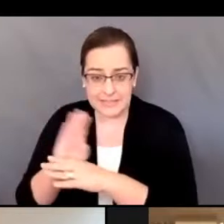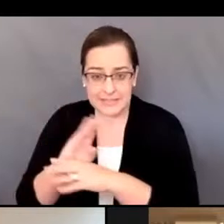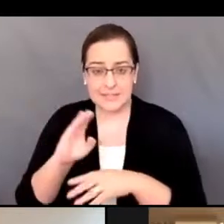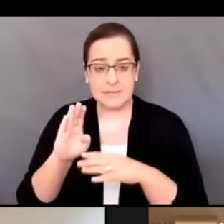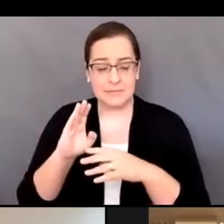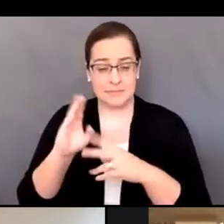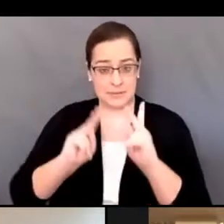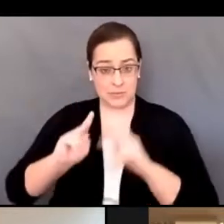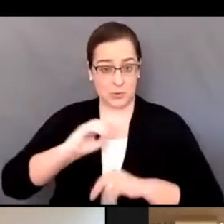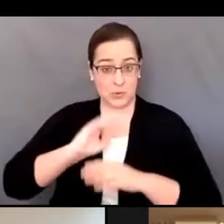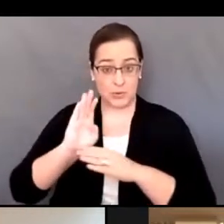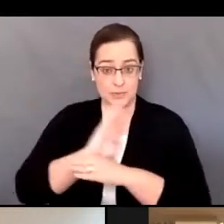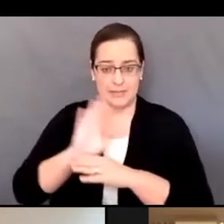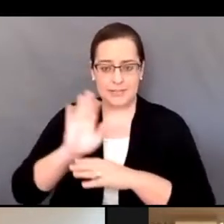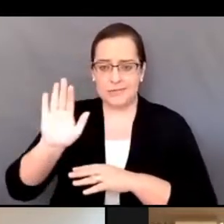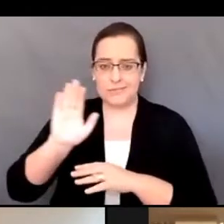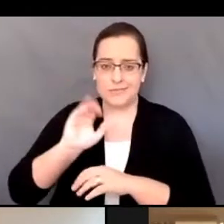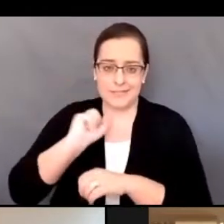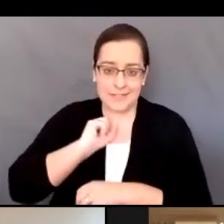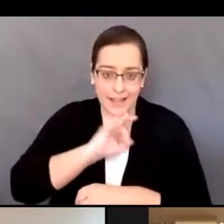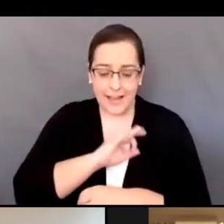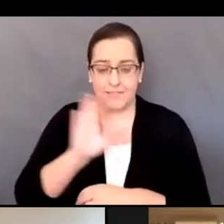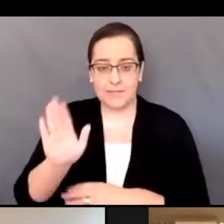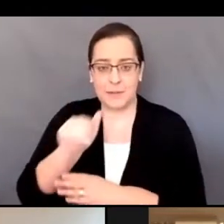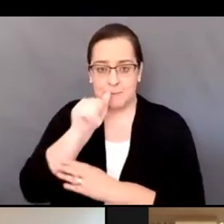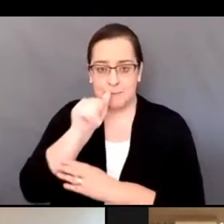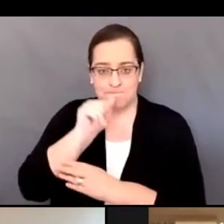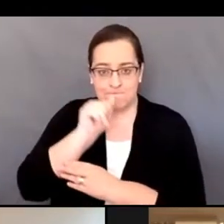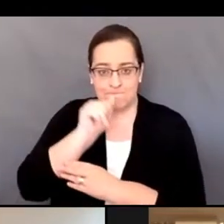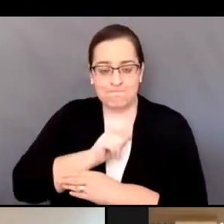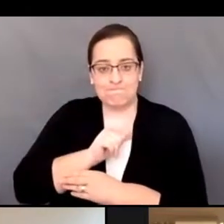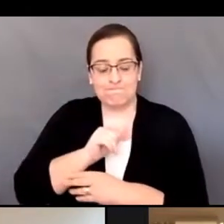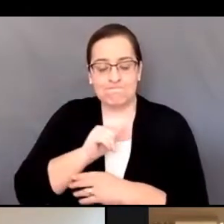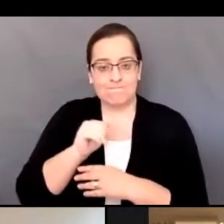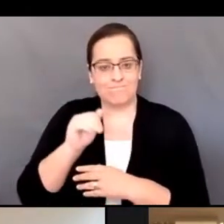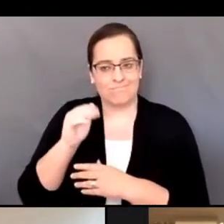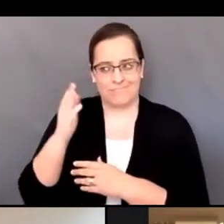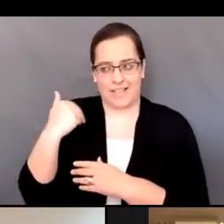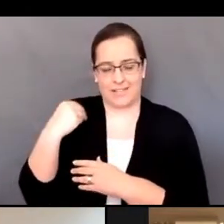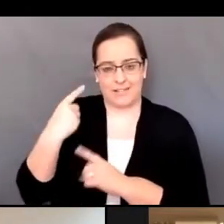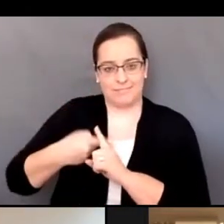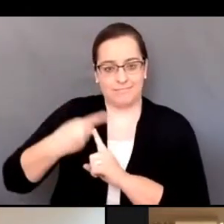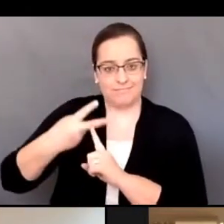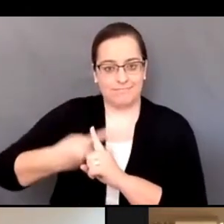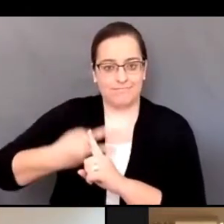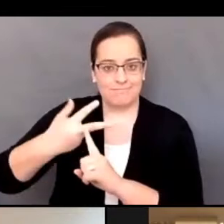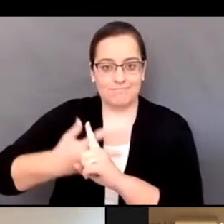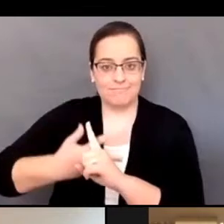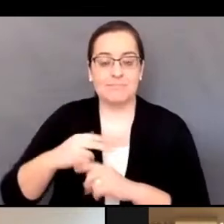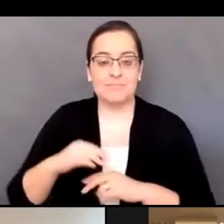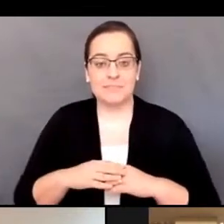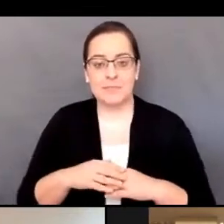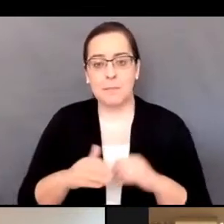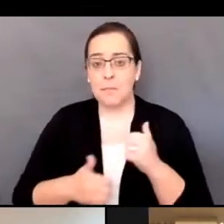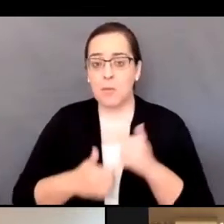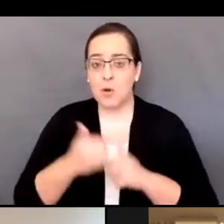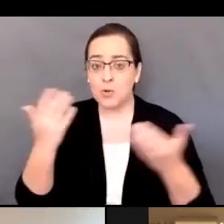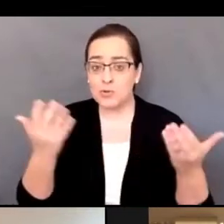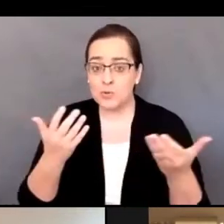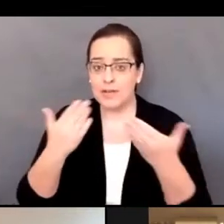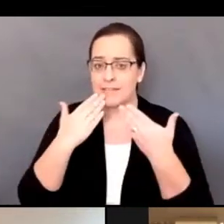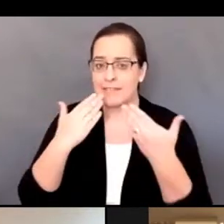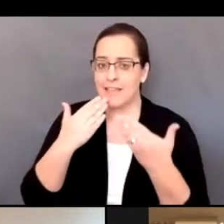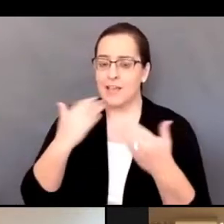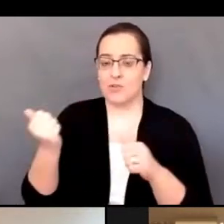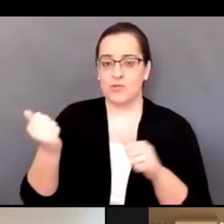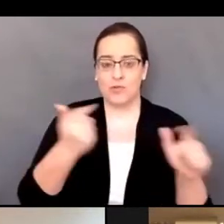and employees for their patience and understanding the past few months. Most of all, I want to say thank you to all of our